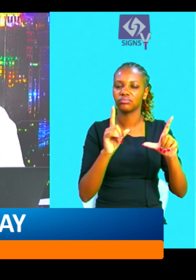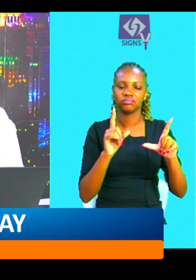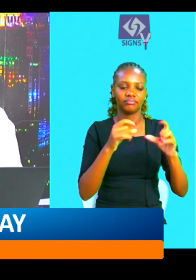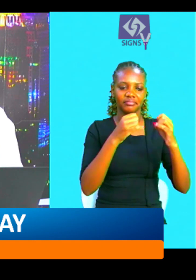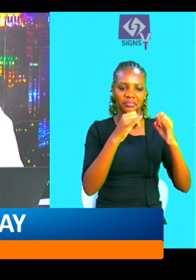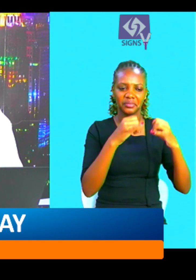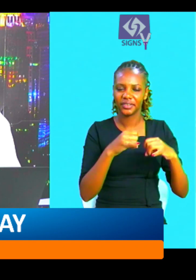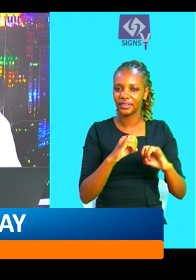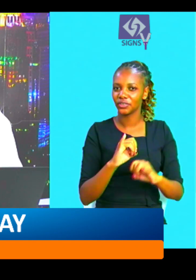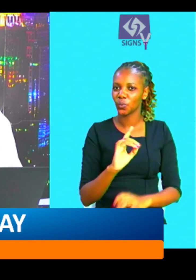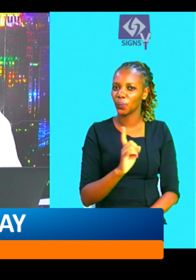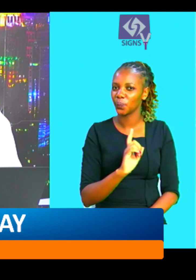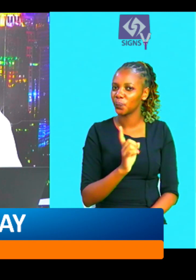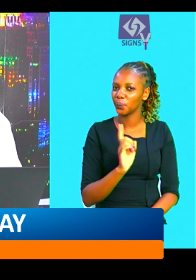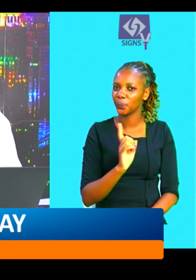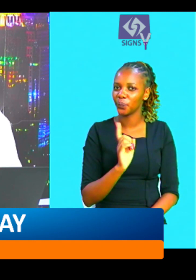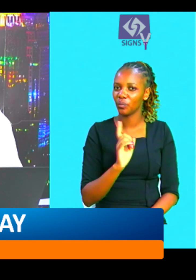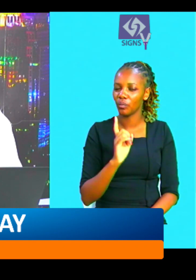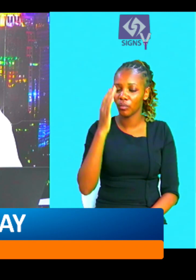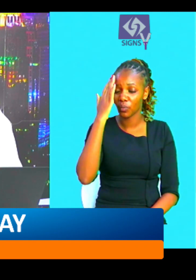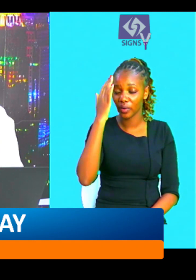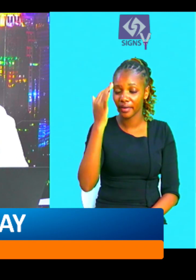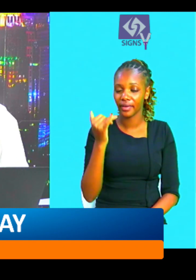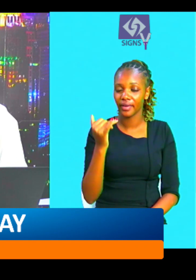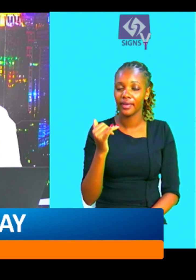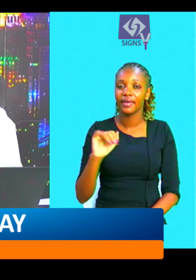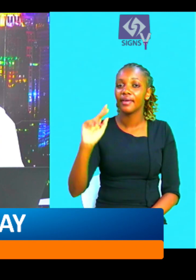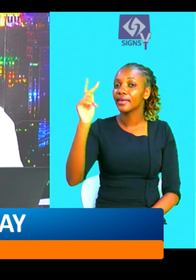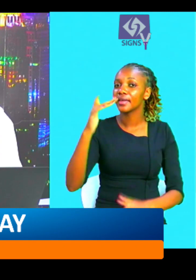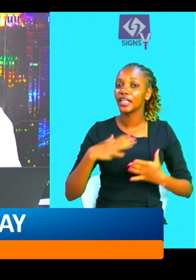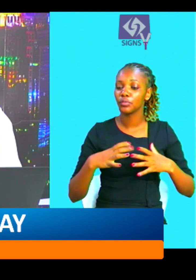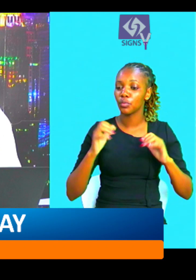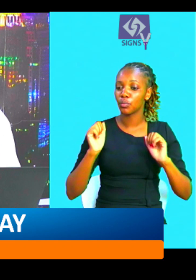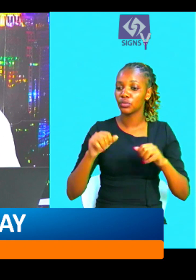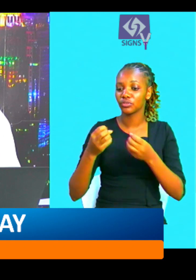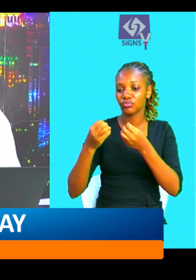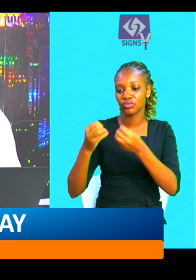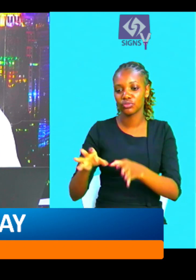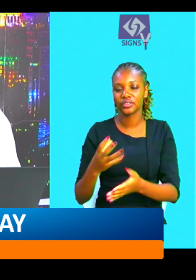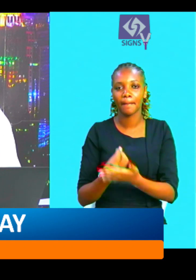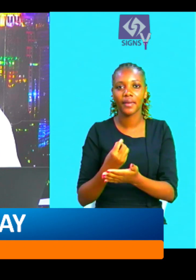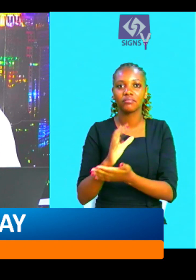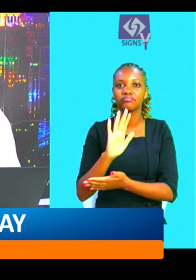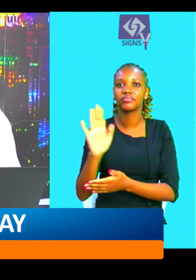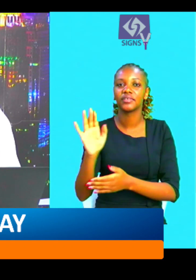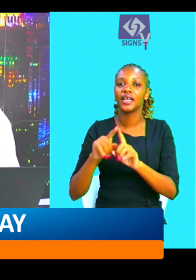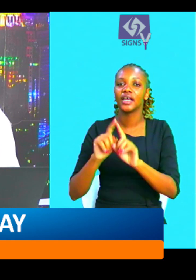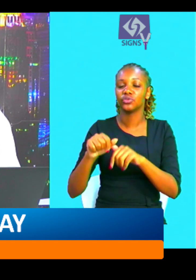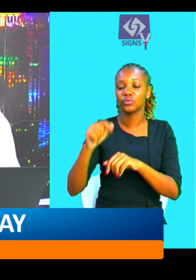of constitutional value. Yes. I still hold the view that